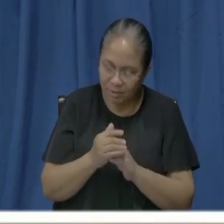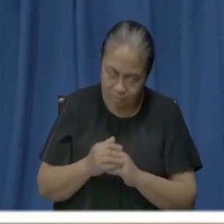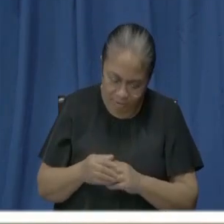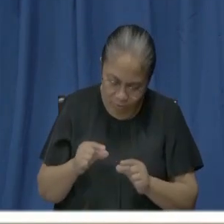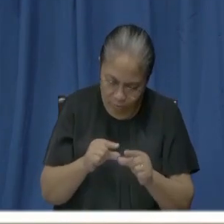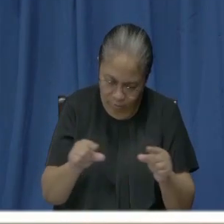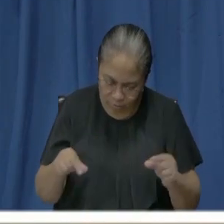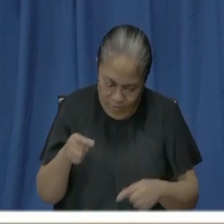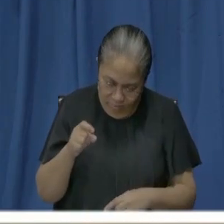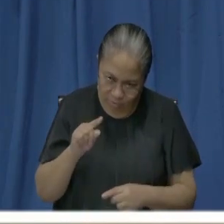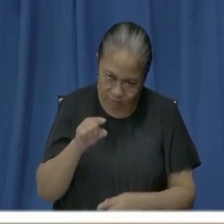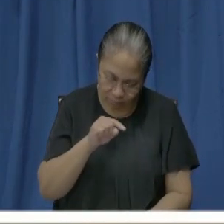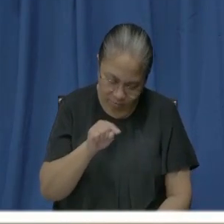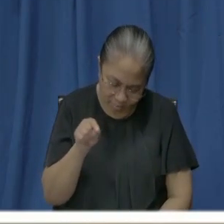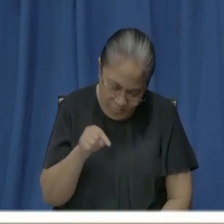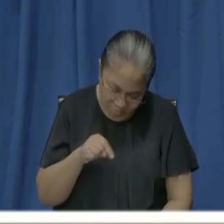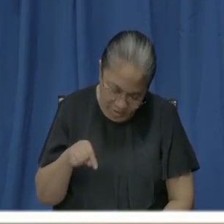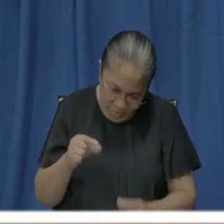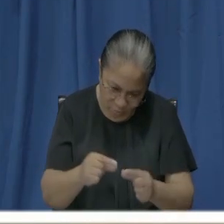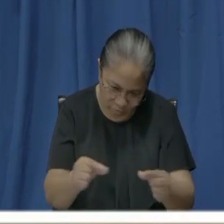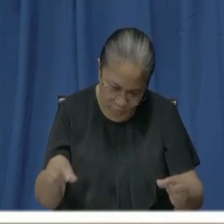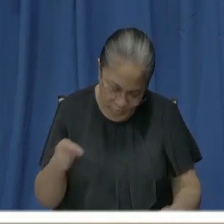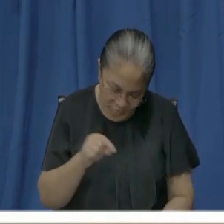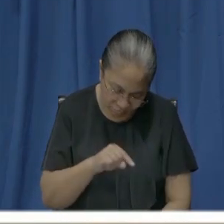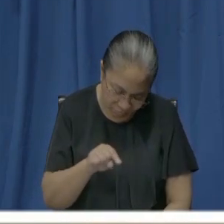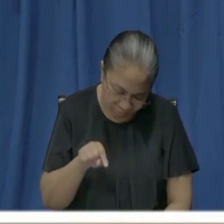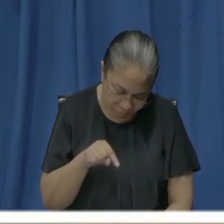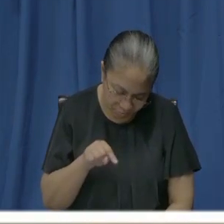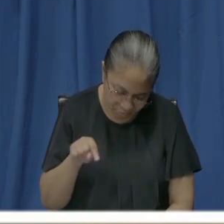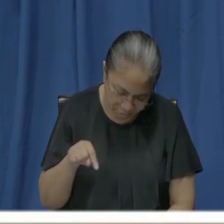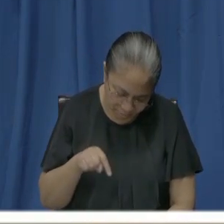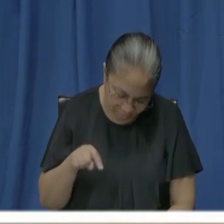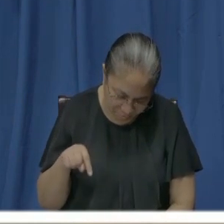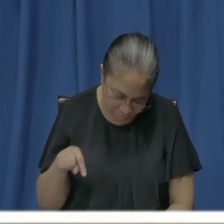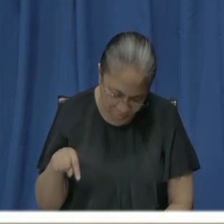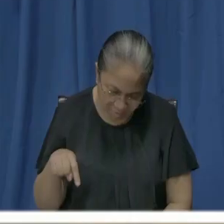started writing on the ground with his finger.